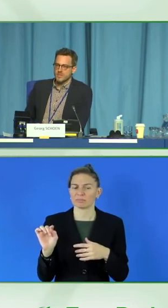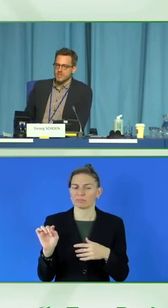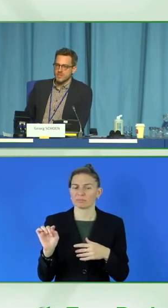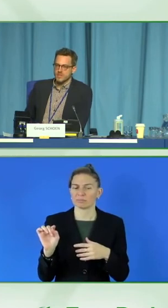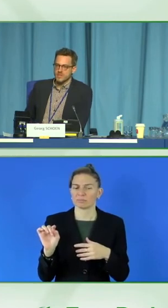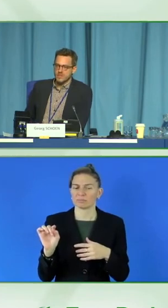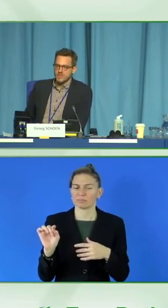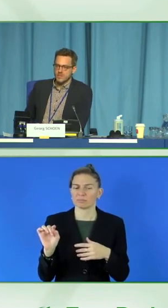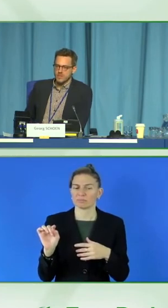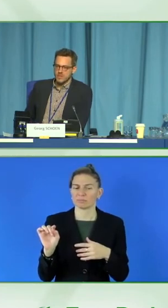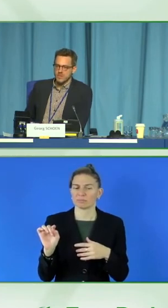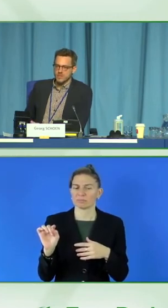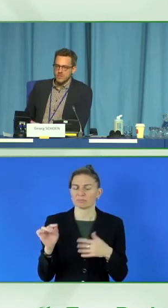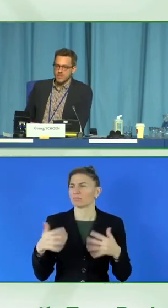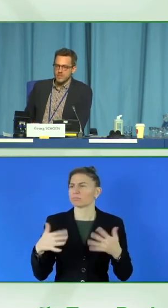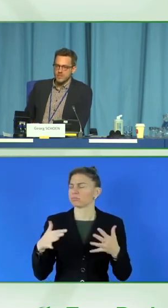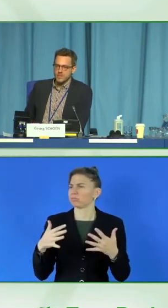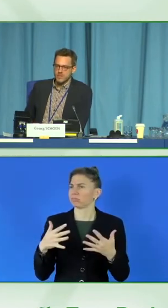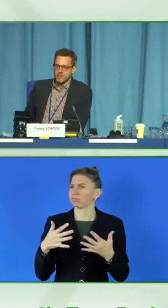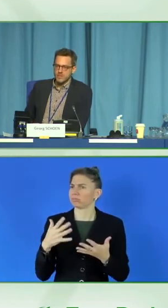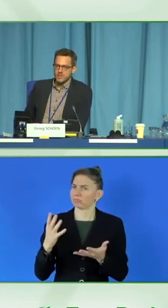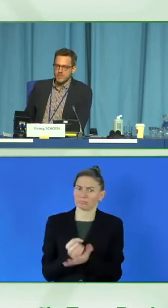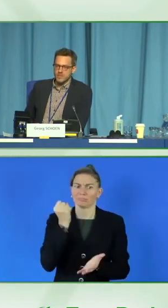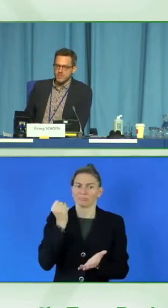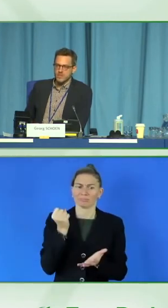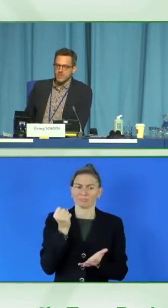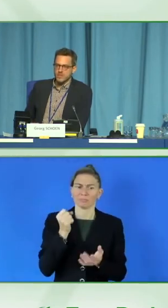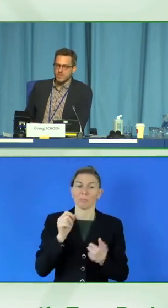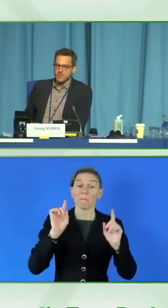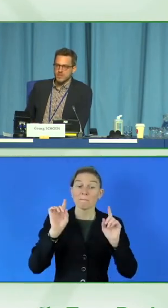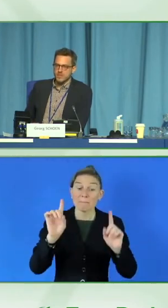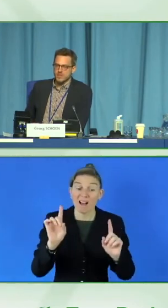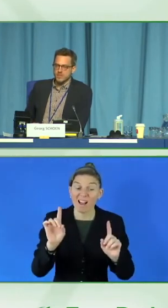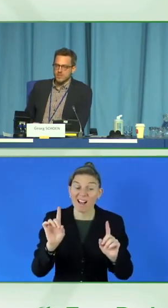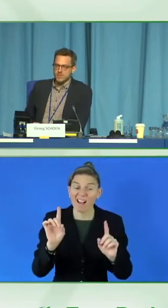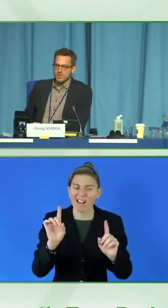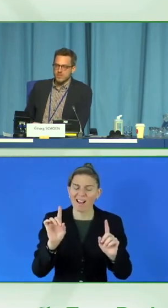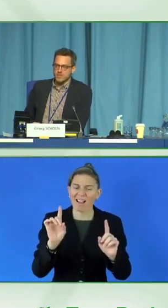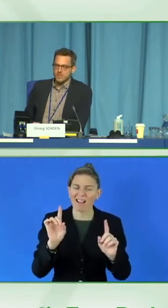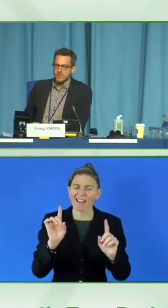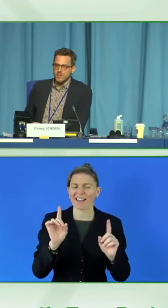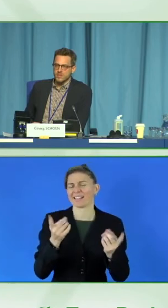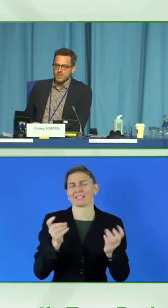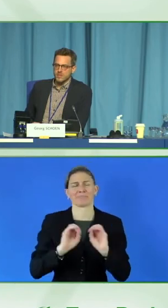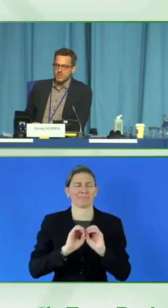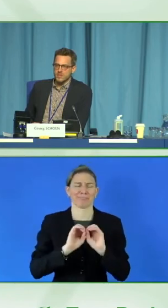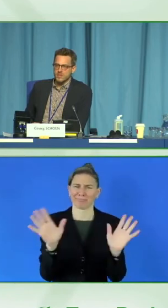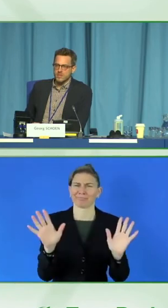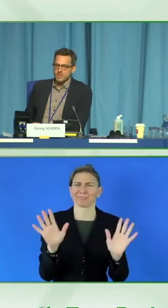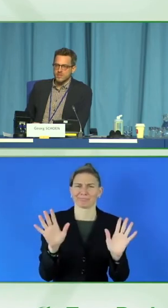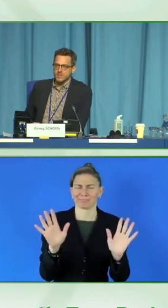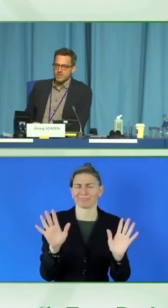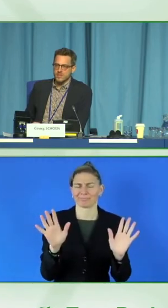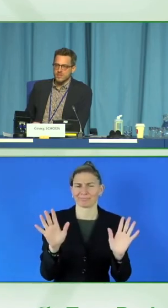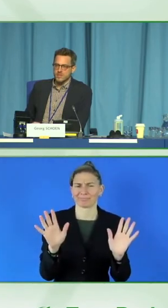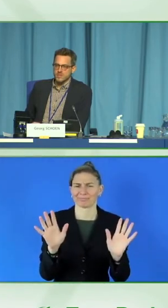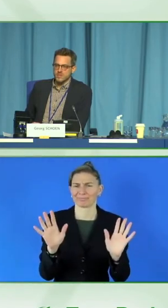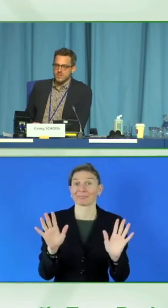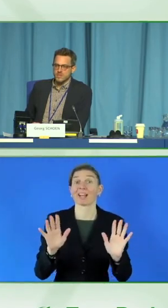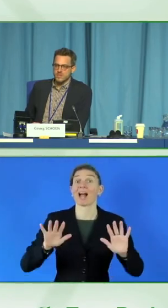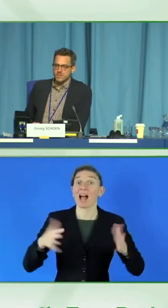entrepreneurs. But I think we very quickly realized that this will only go forward if we make it